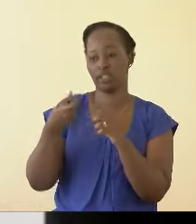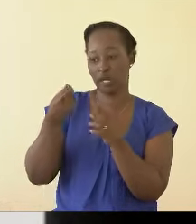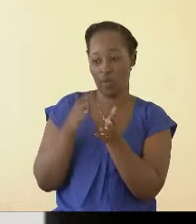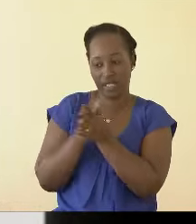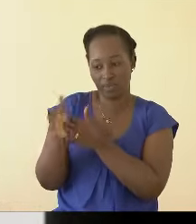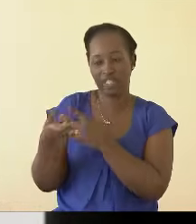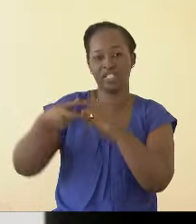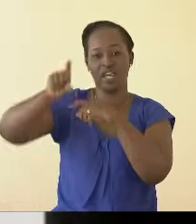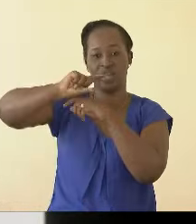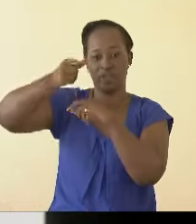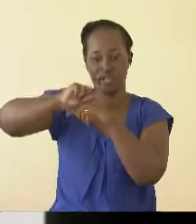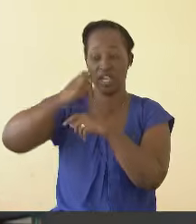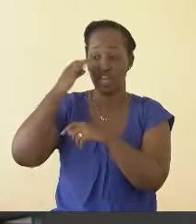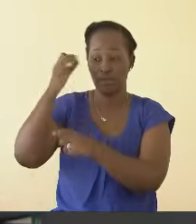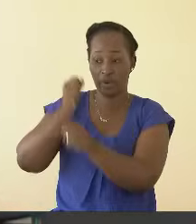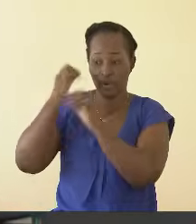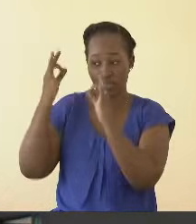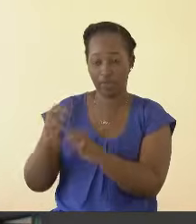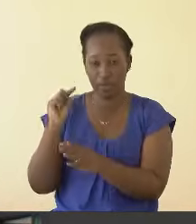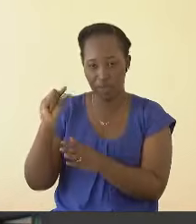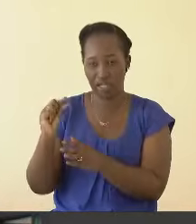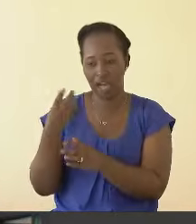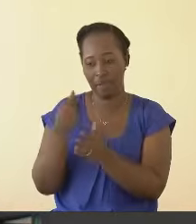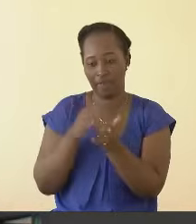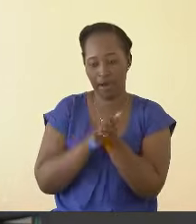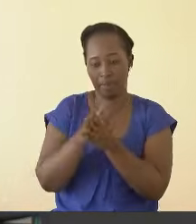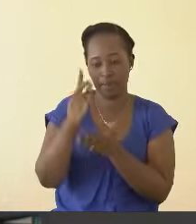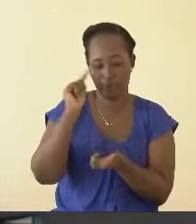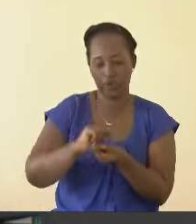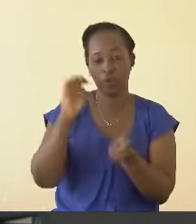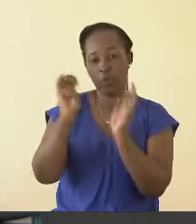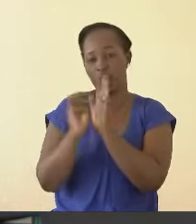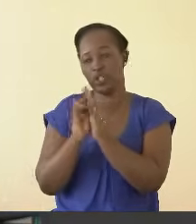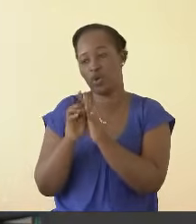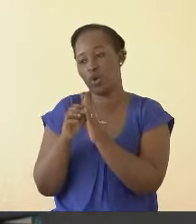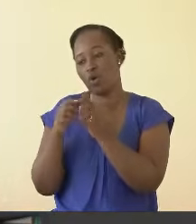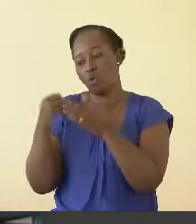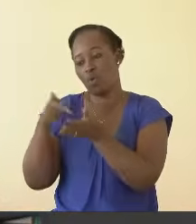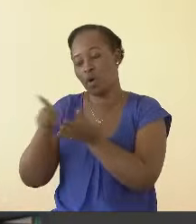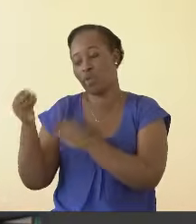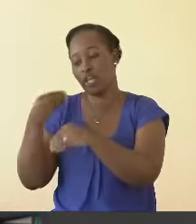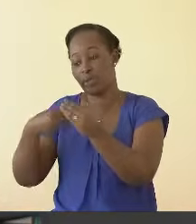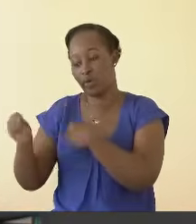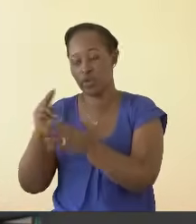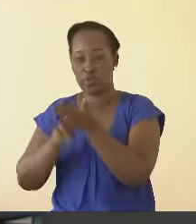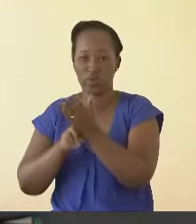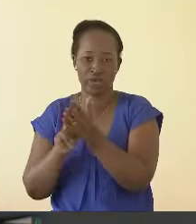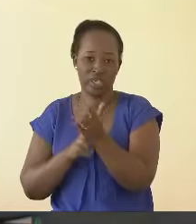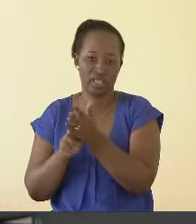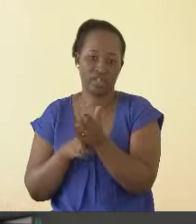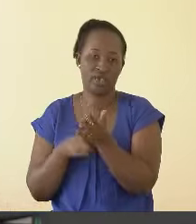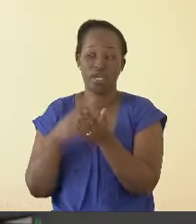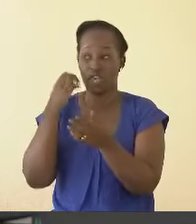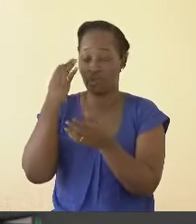they also reduce. For example, we have like purchase of raw materials, those are variable costs. Salaries of wages of